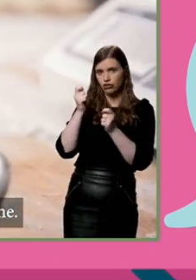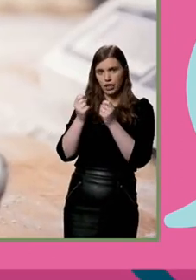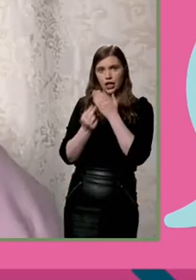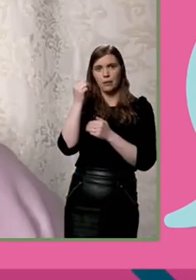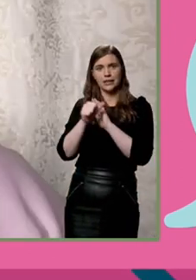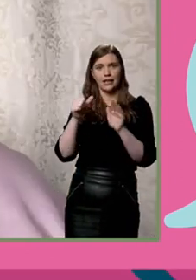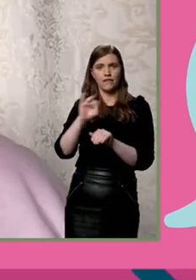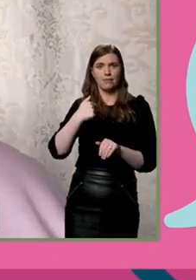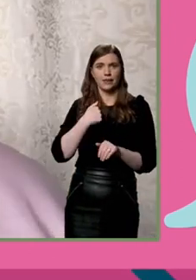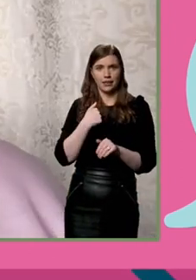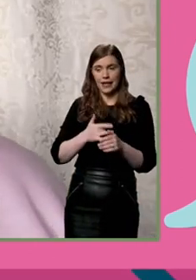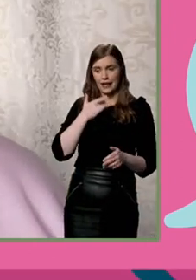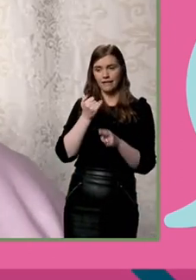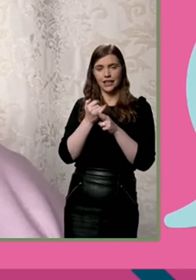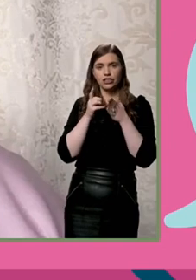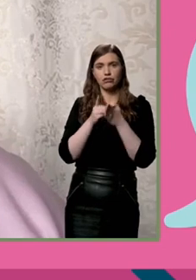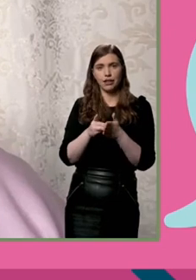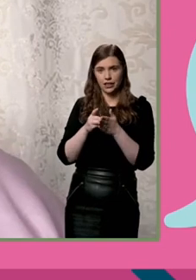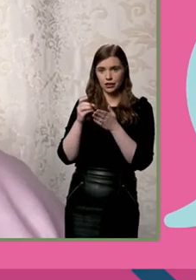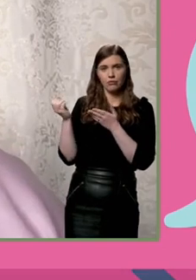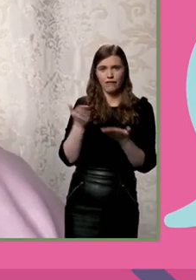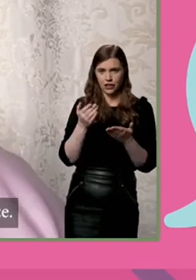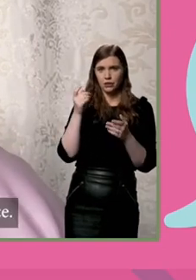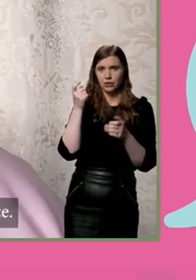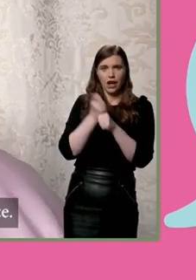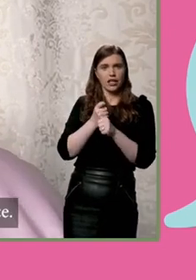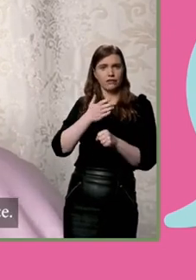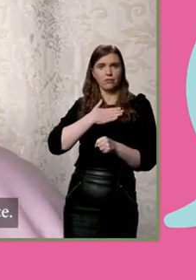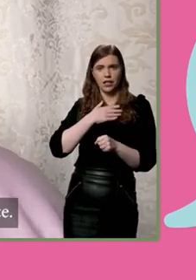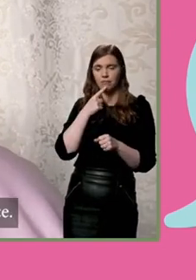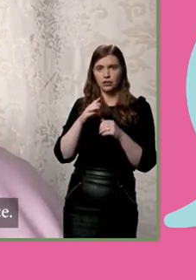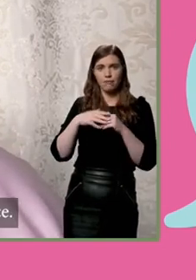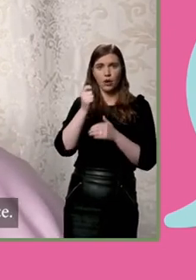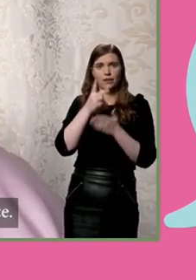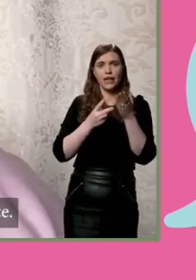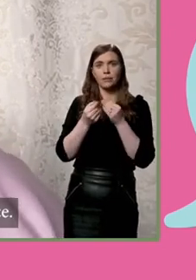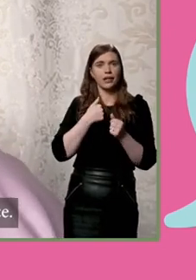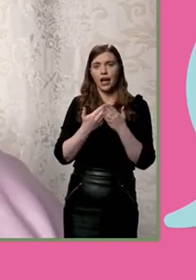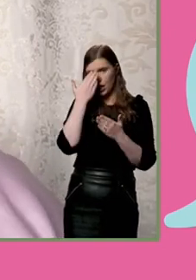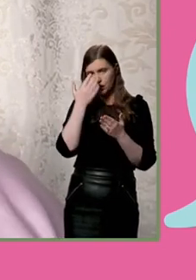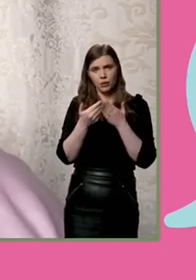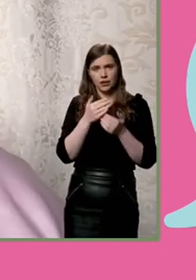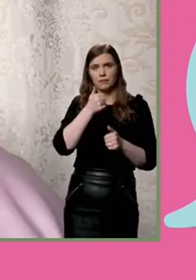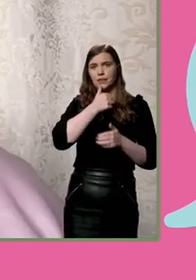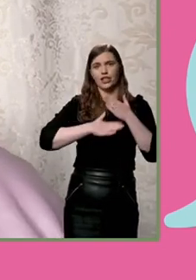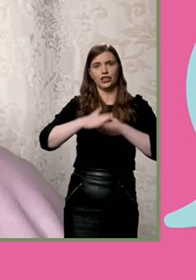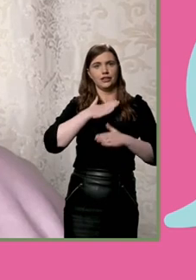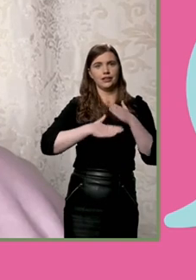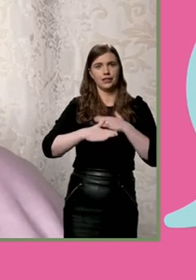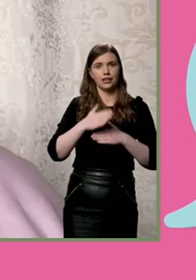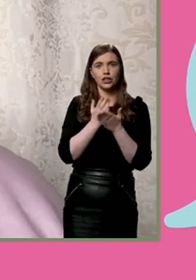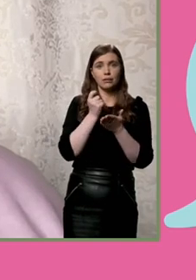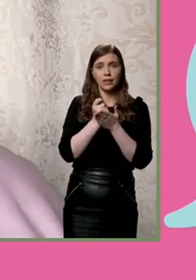me. Living direct provision has been hard for me, but the most valuable thing I've learned is patience.